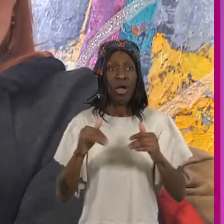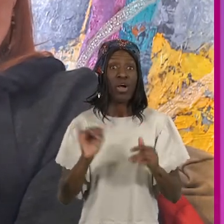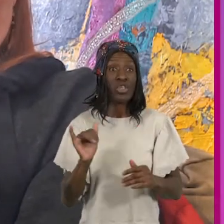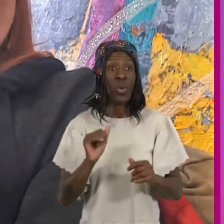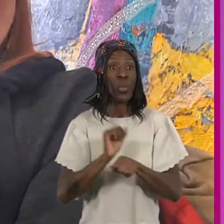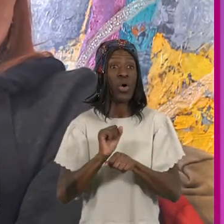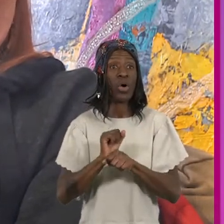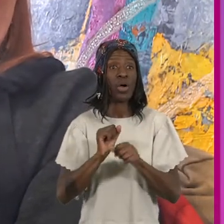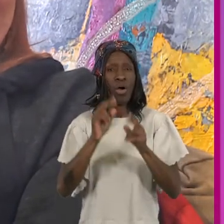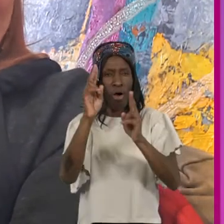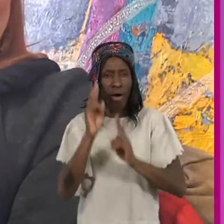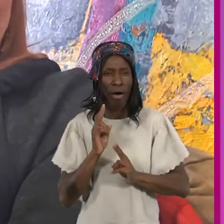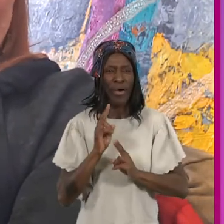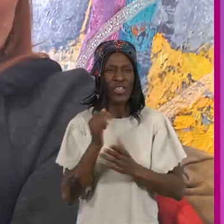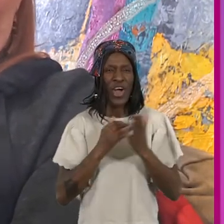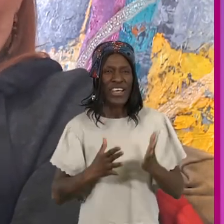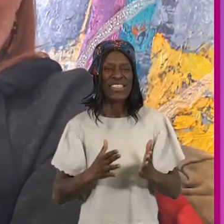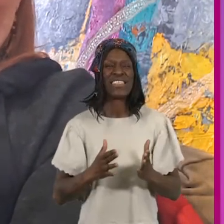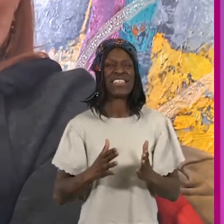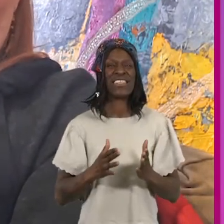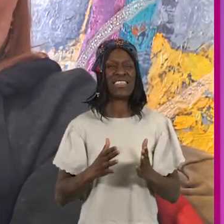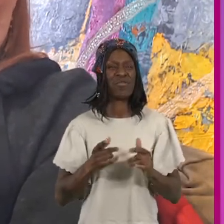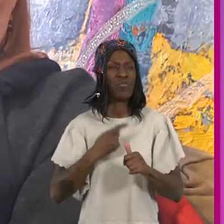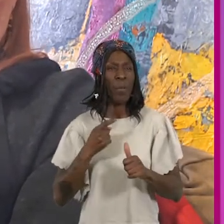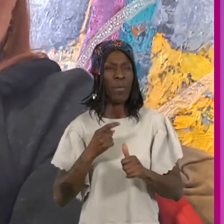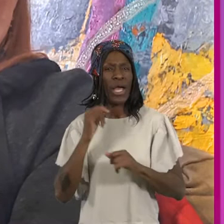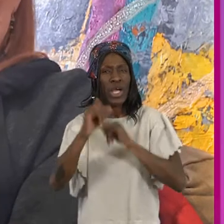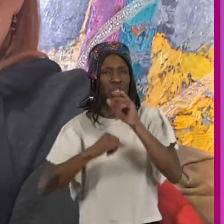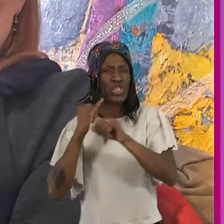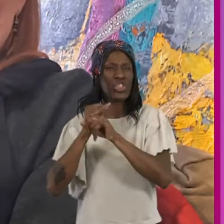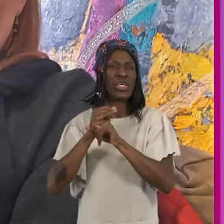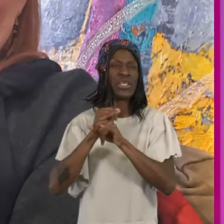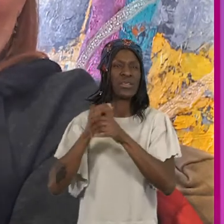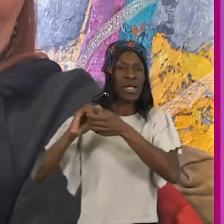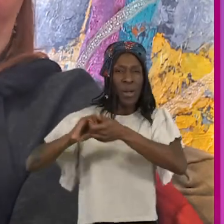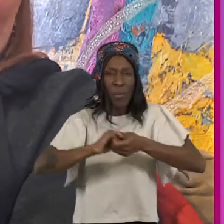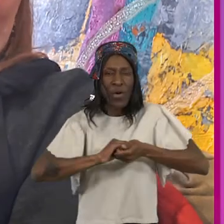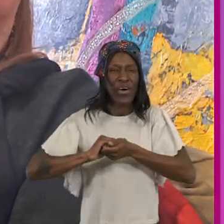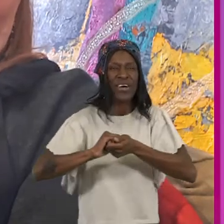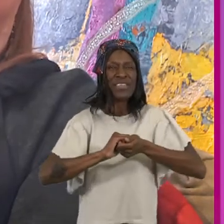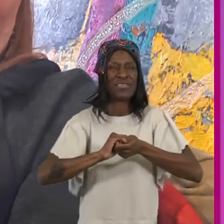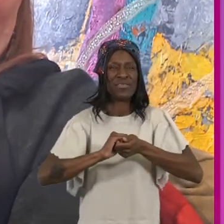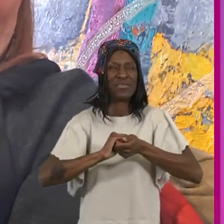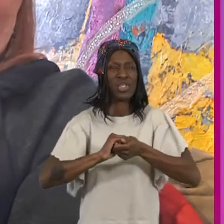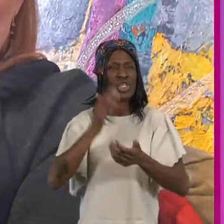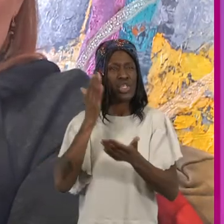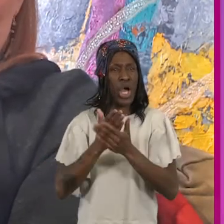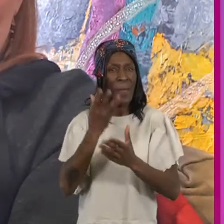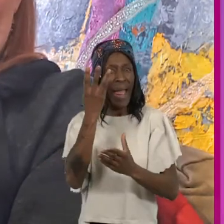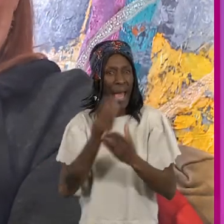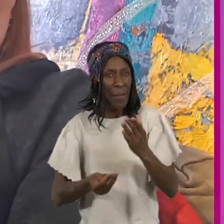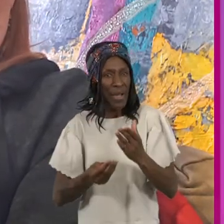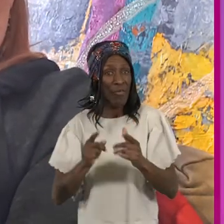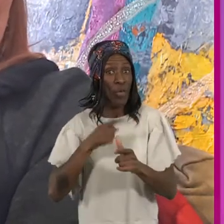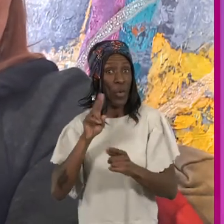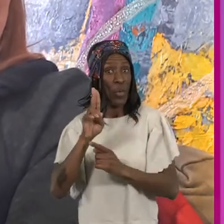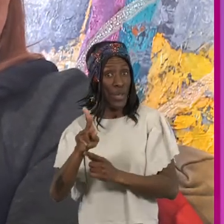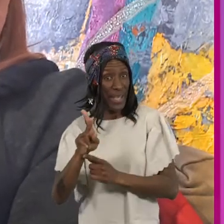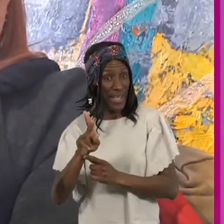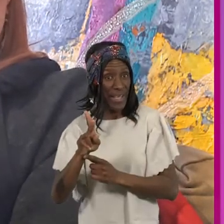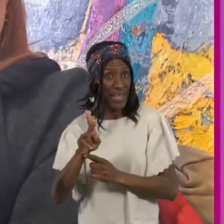also worked with guest artists, bringing in repertoire from international collaborators Stopgap from the